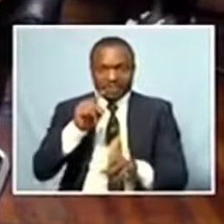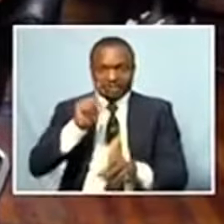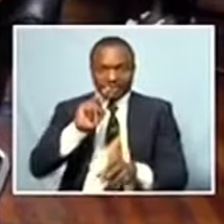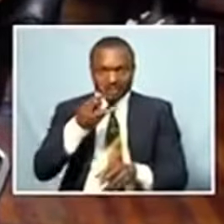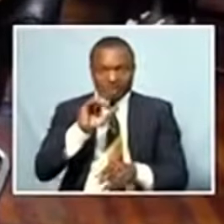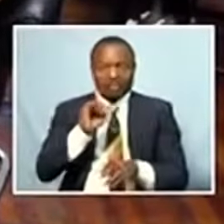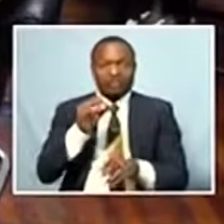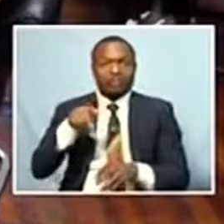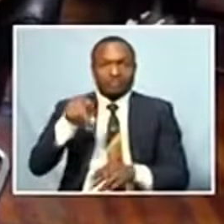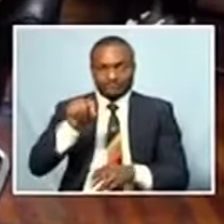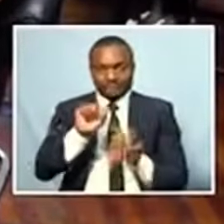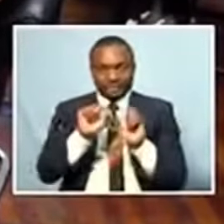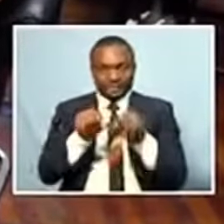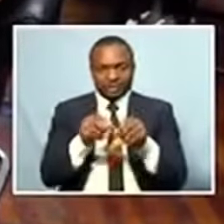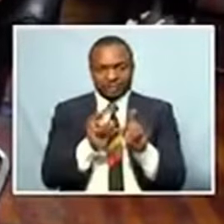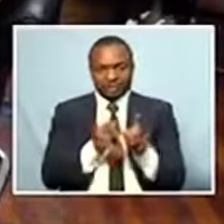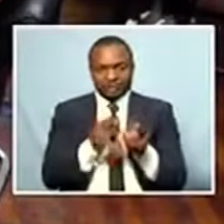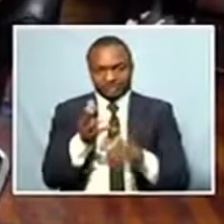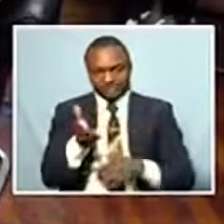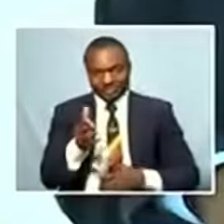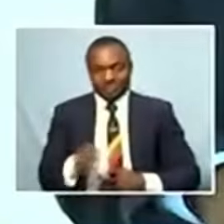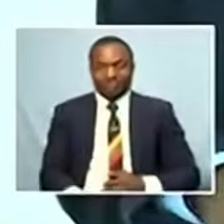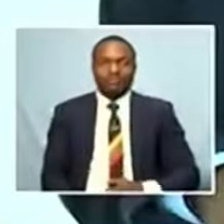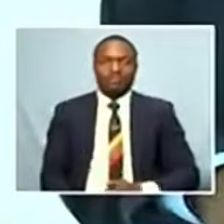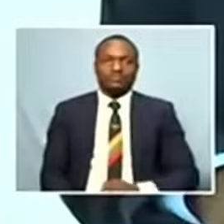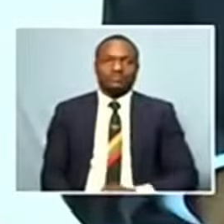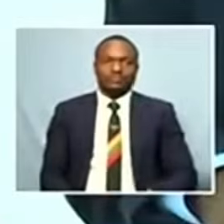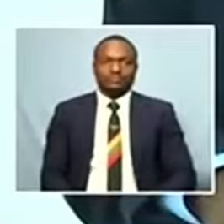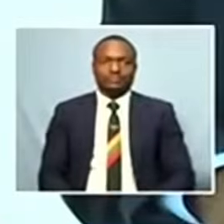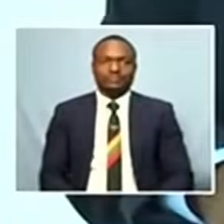please respond.